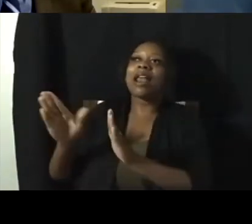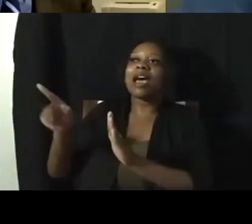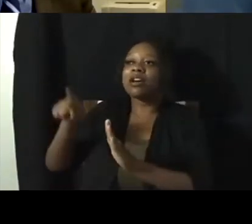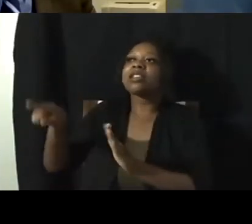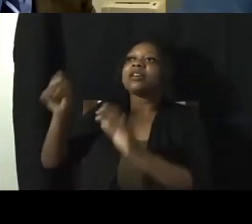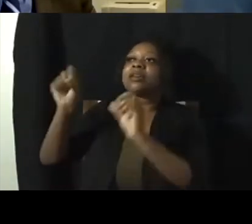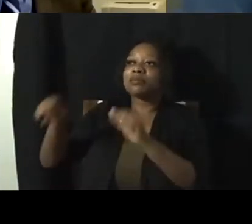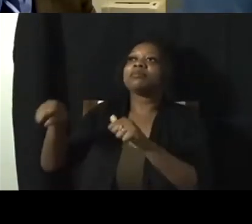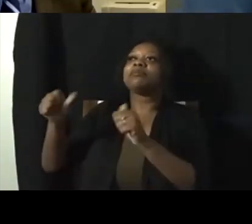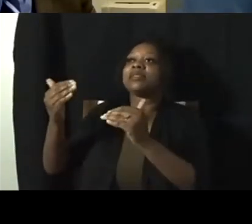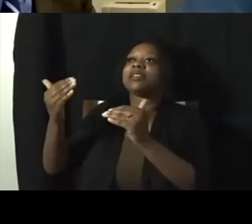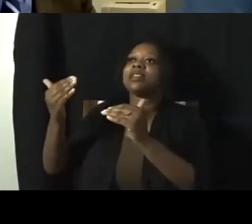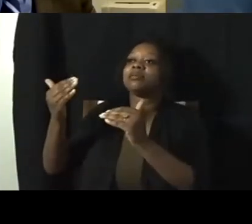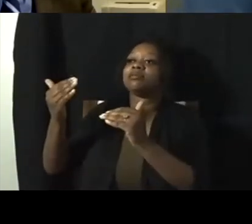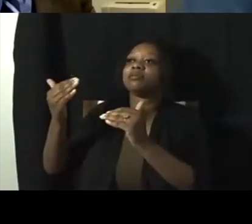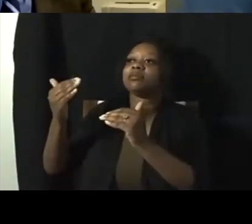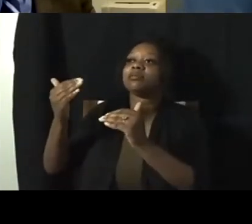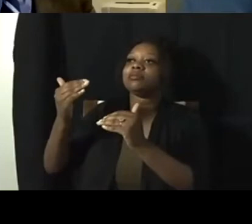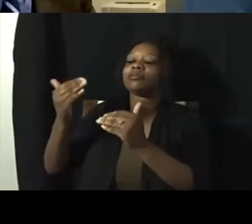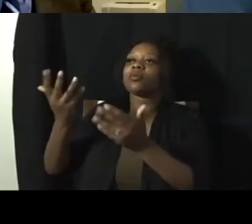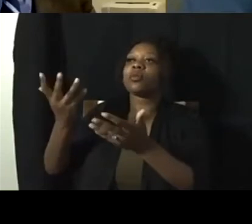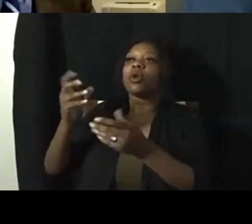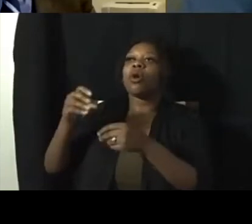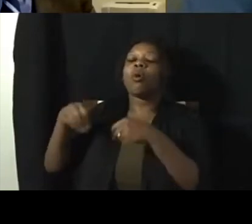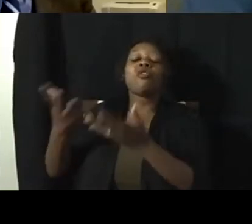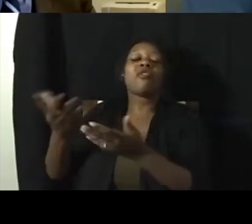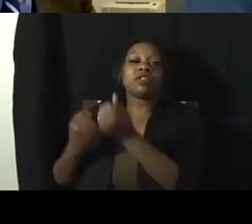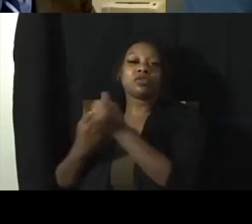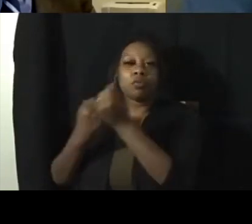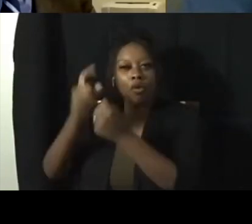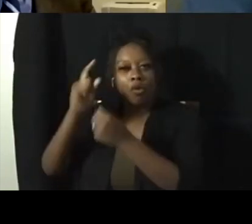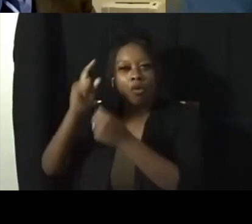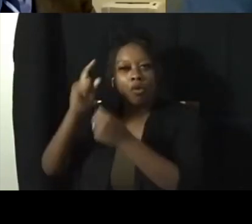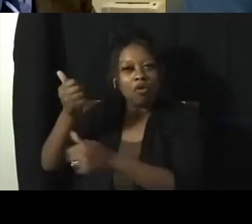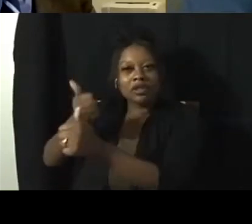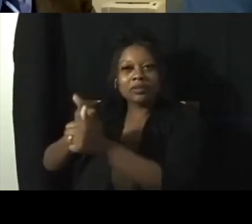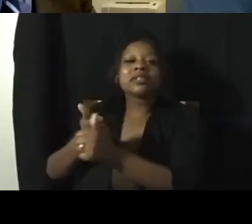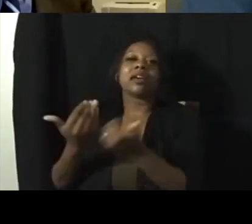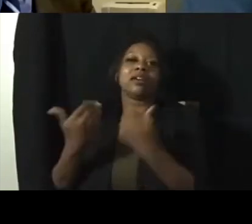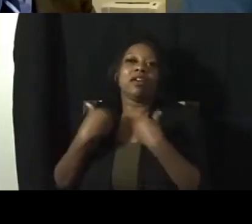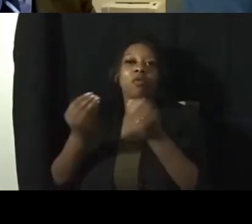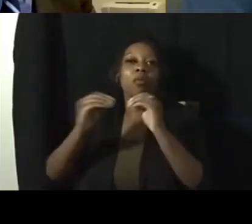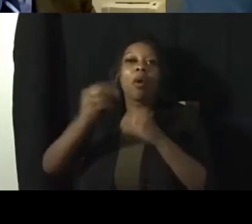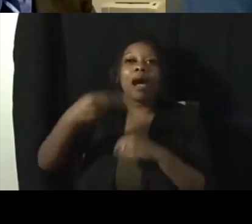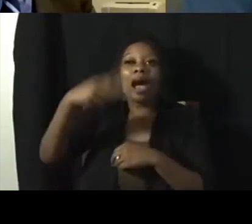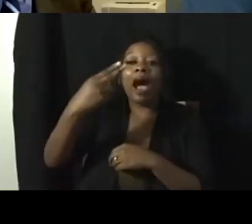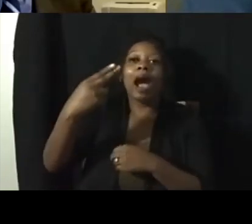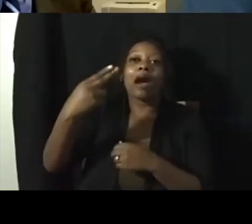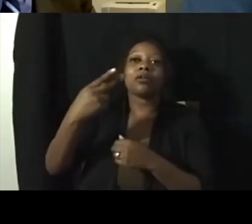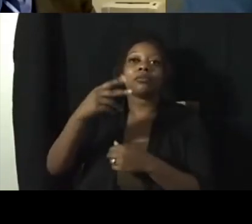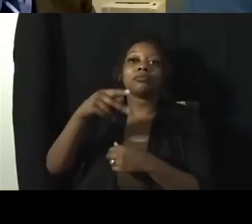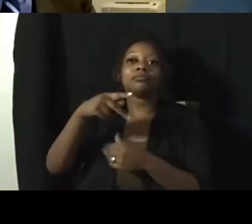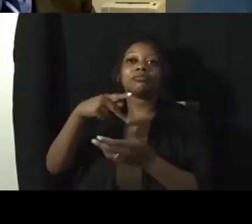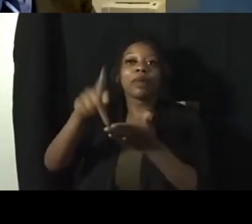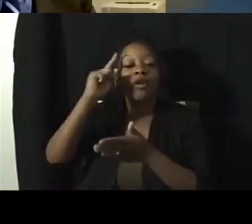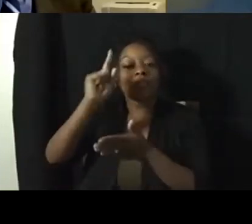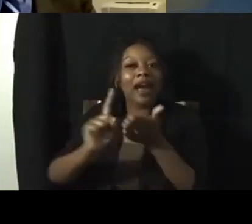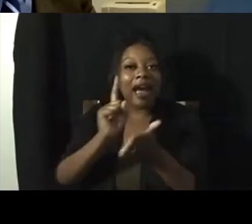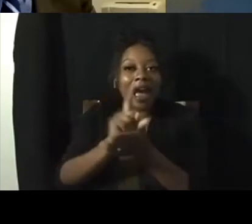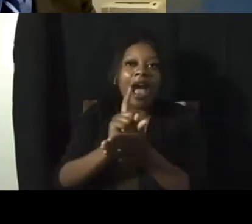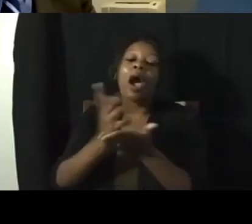economic self-sufficiency, to have benefits, higher wages, and so forth. So using some of the metrics to drive